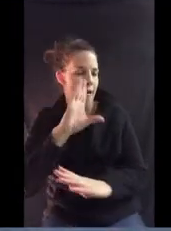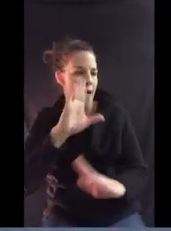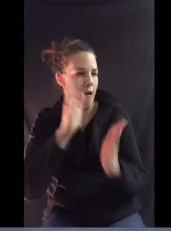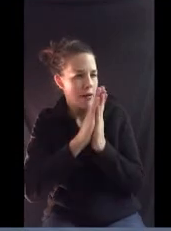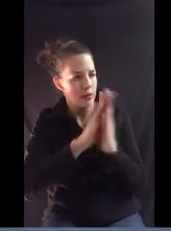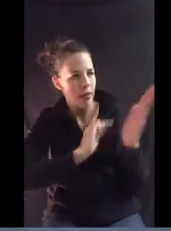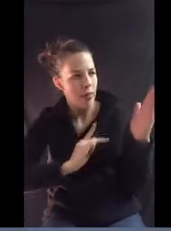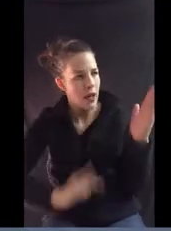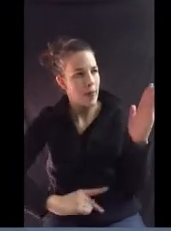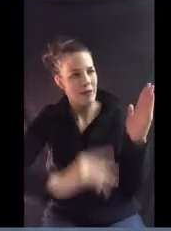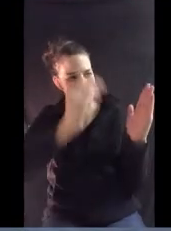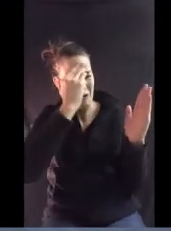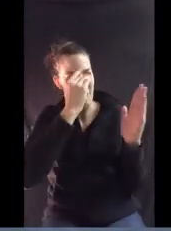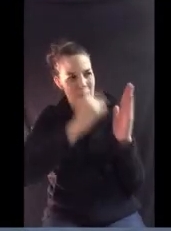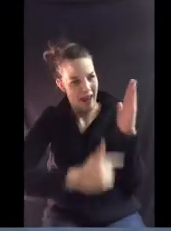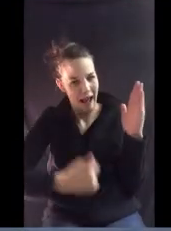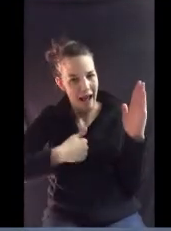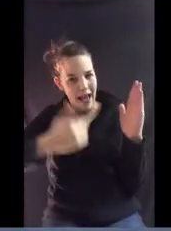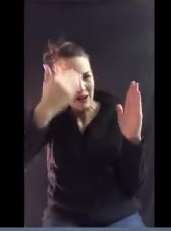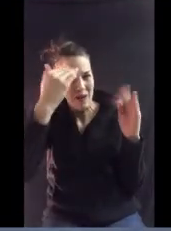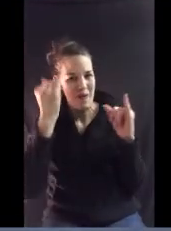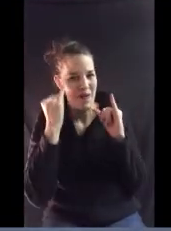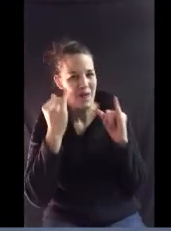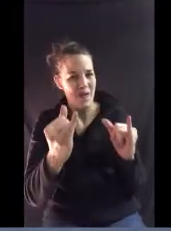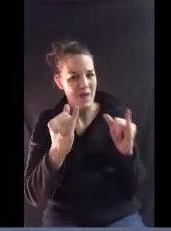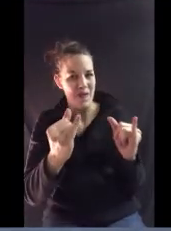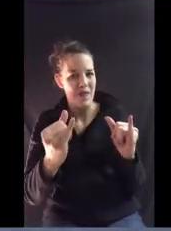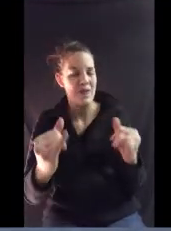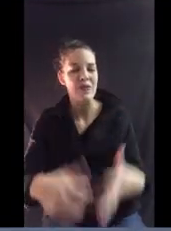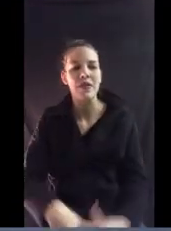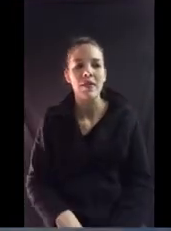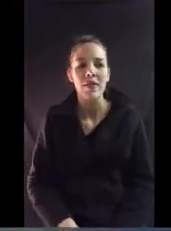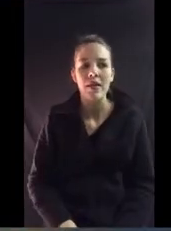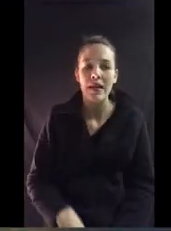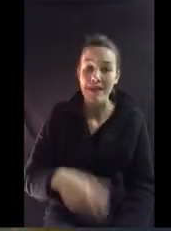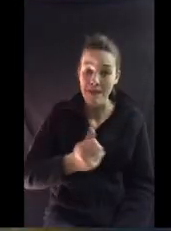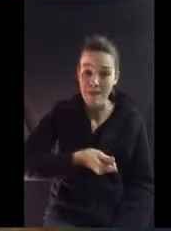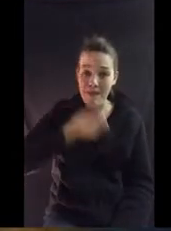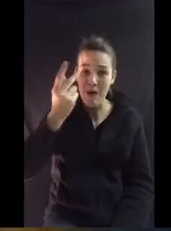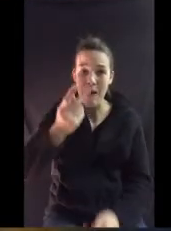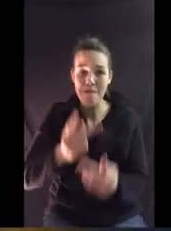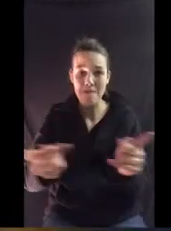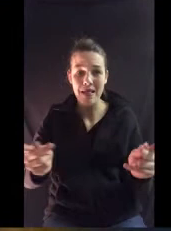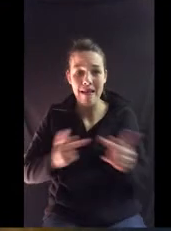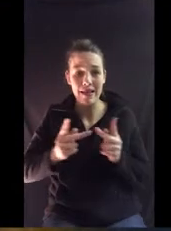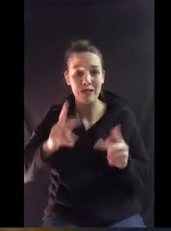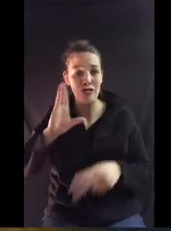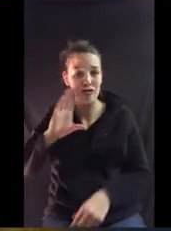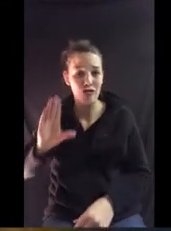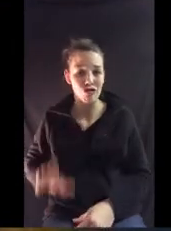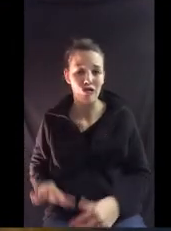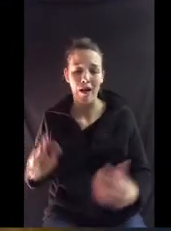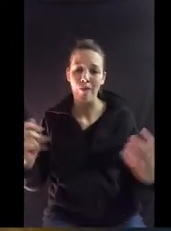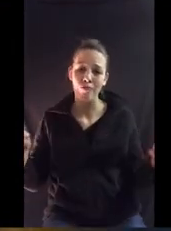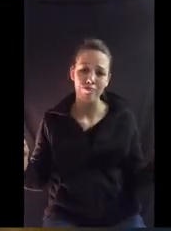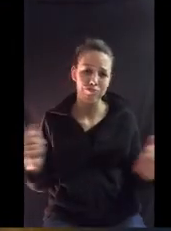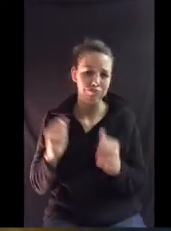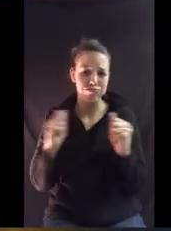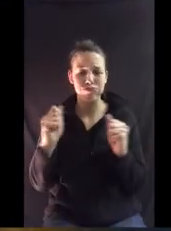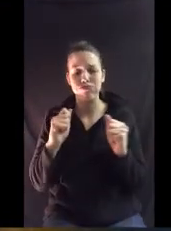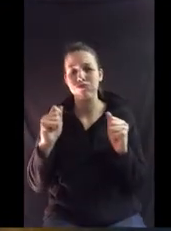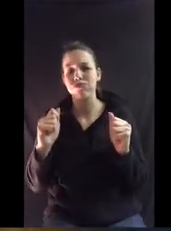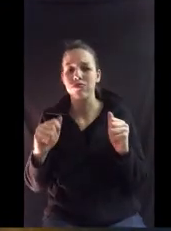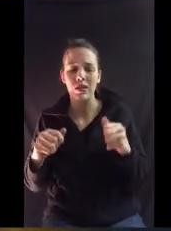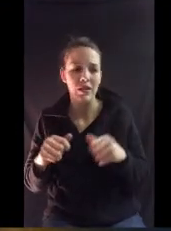boy asks the mighty king, do you know what I know? I know that in your warm place there is a child